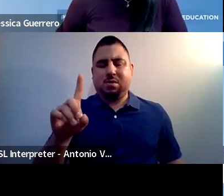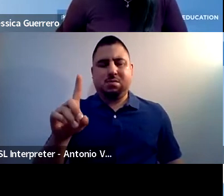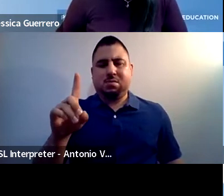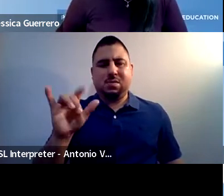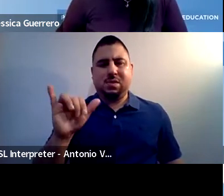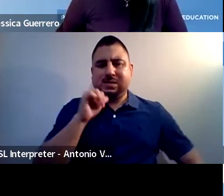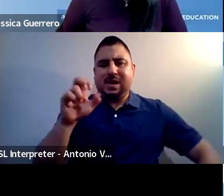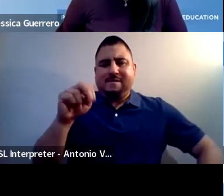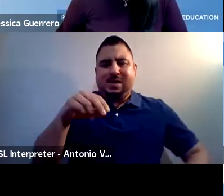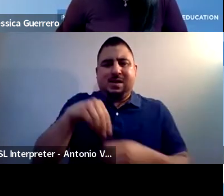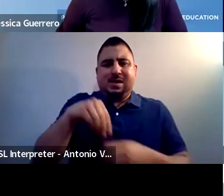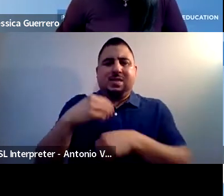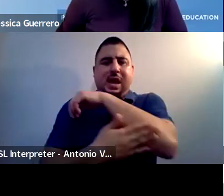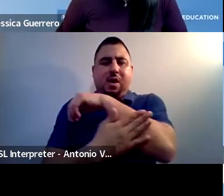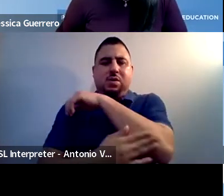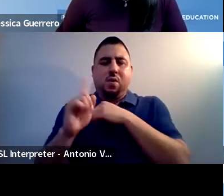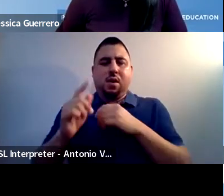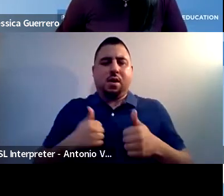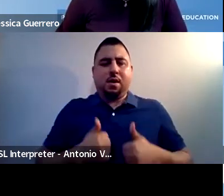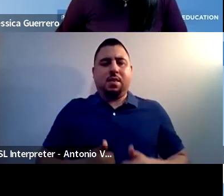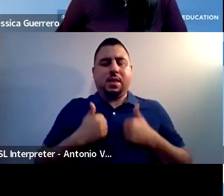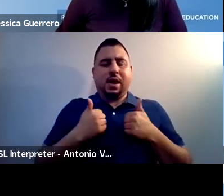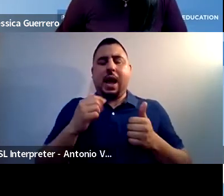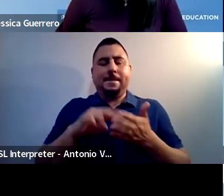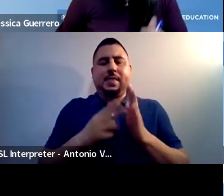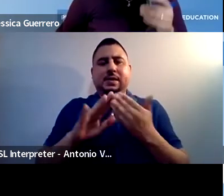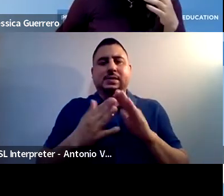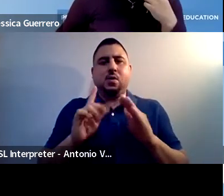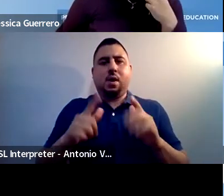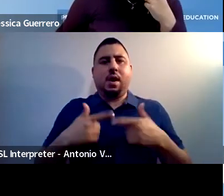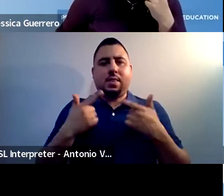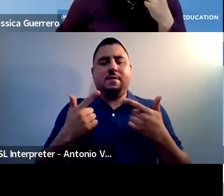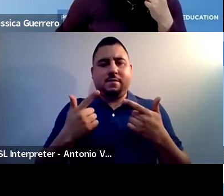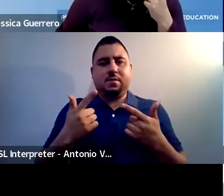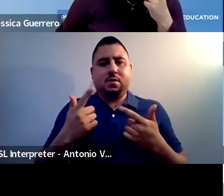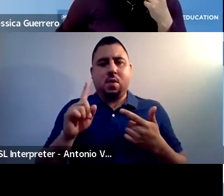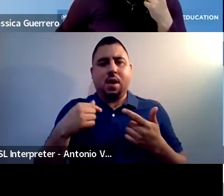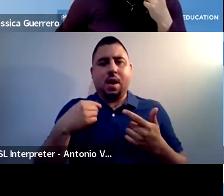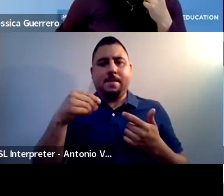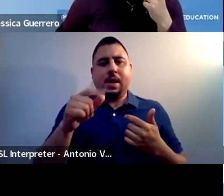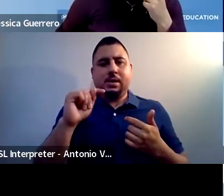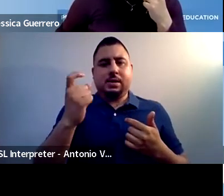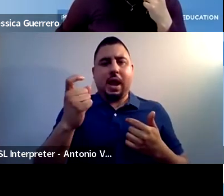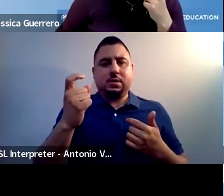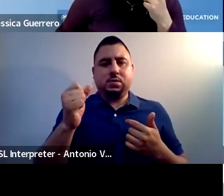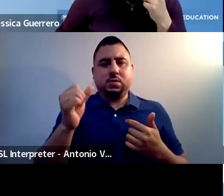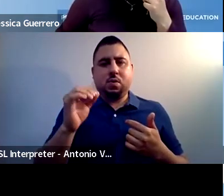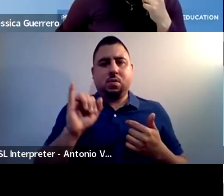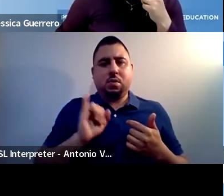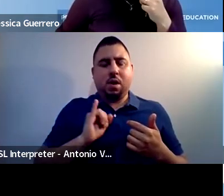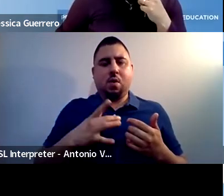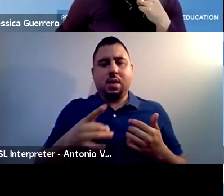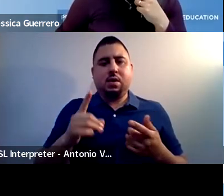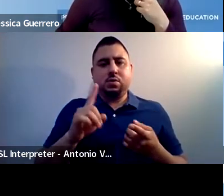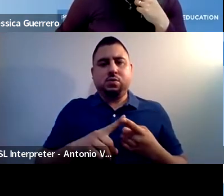the county where I reside. I'm in the city, I mean, where I reside, where I pay taxes. So I would just, you